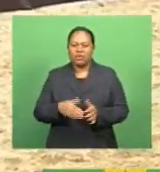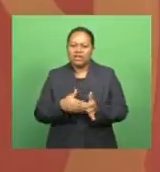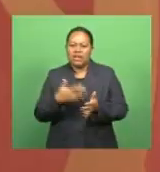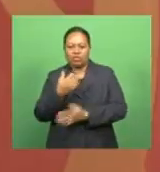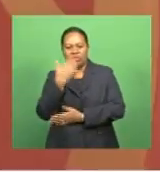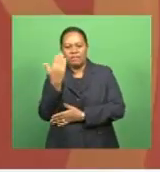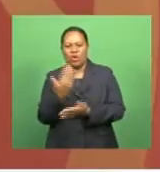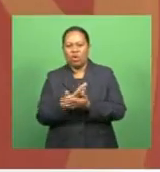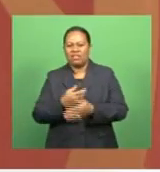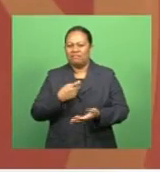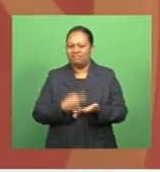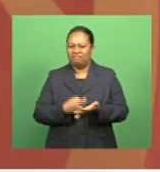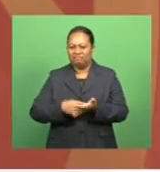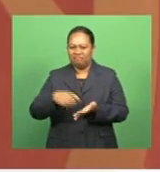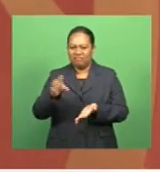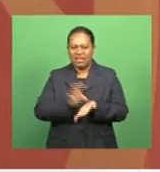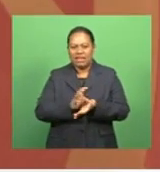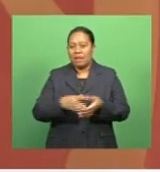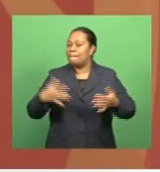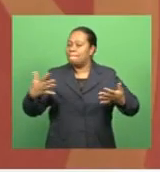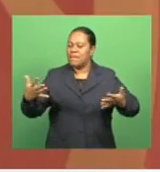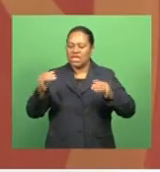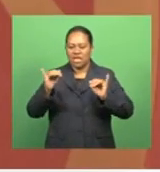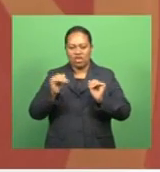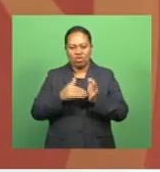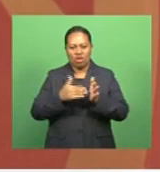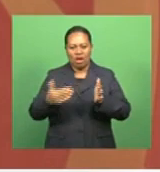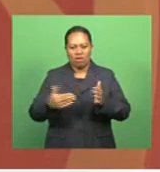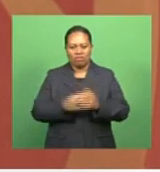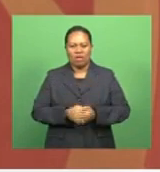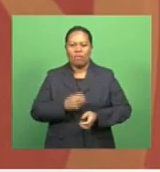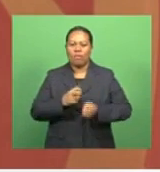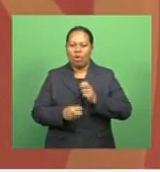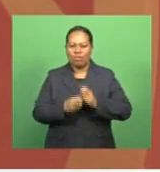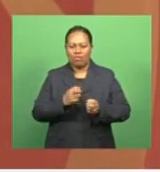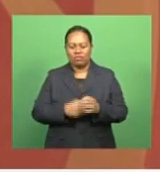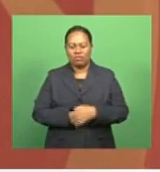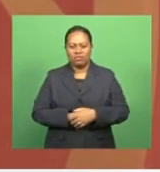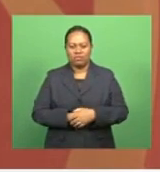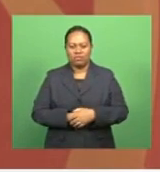funding. Funding is going to be a big issue because, let's face it,